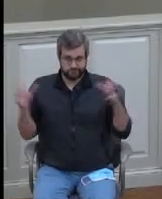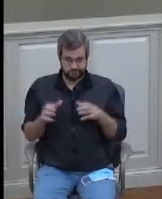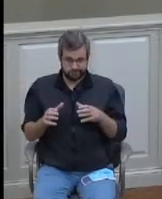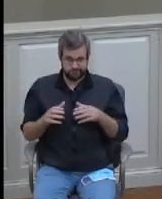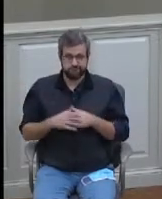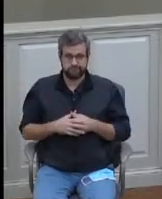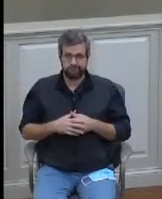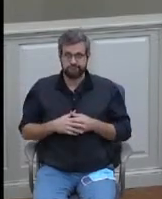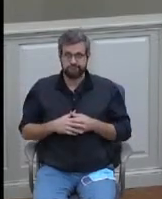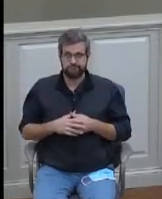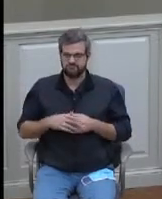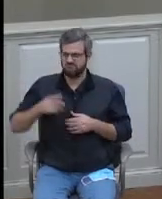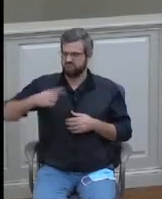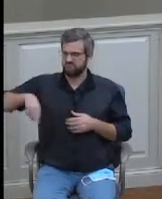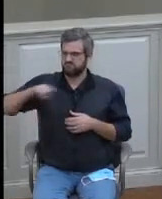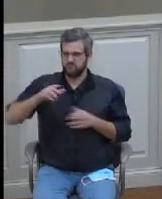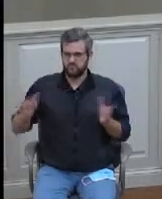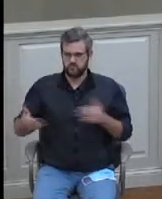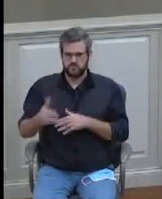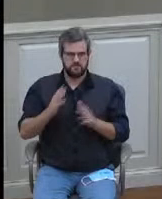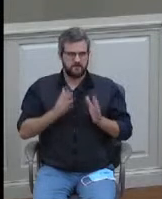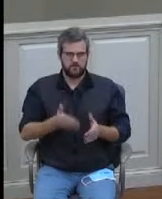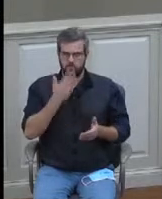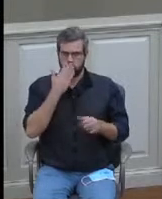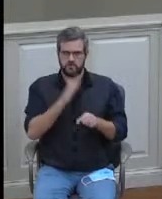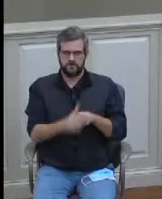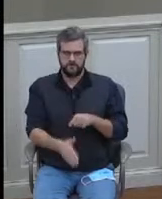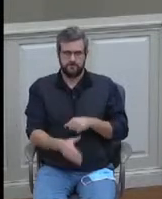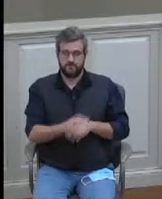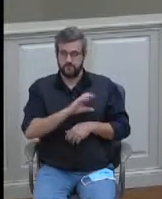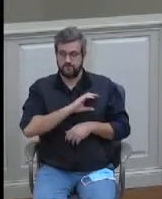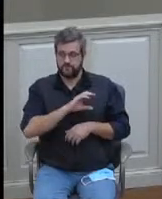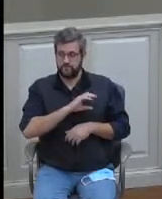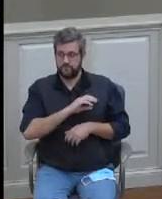so this environment's certainly good enough.